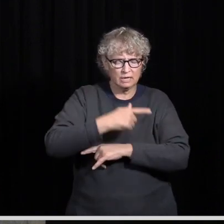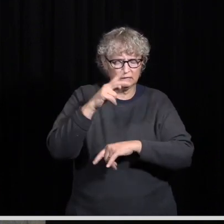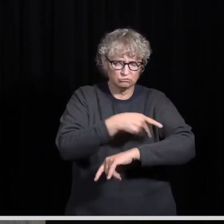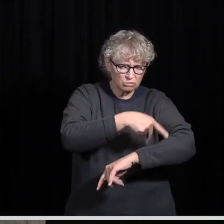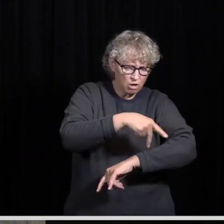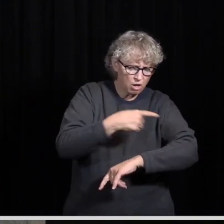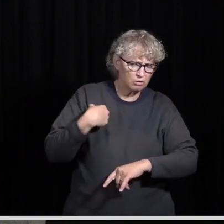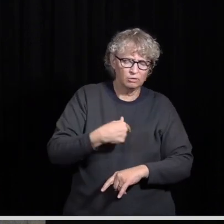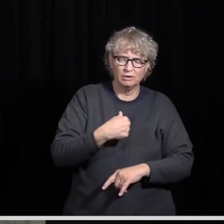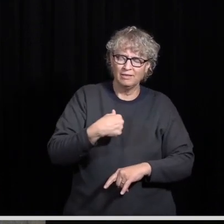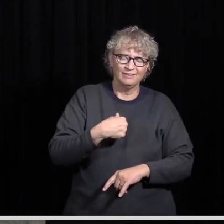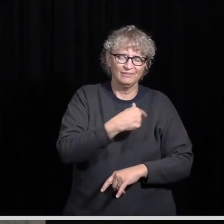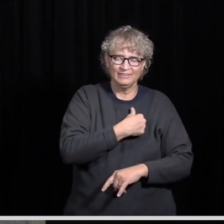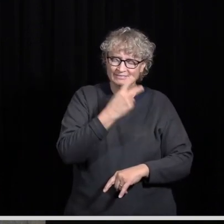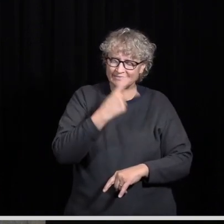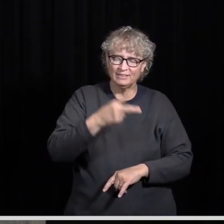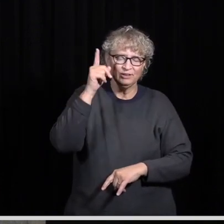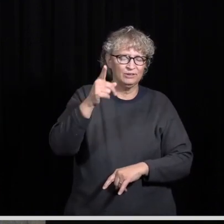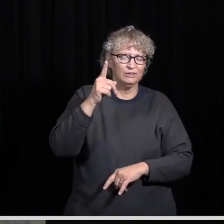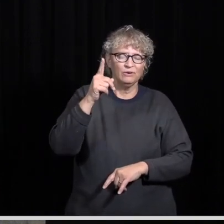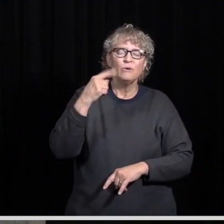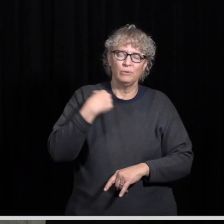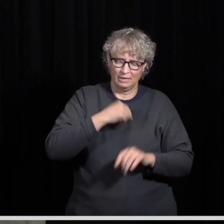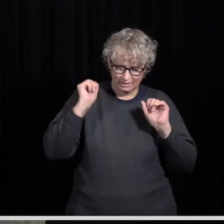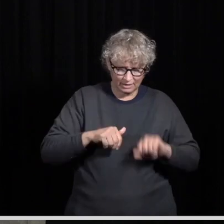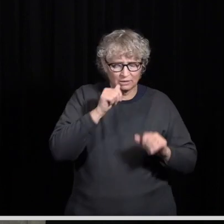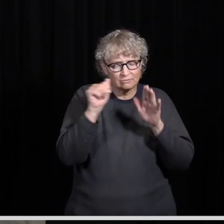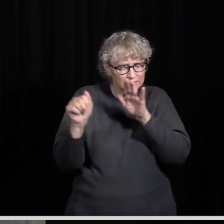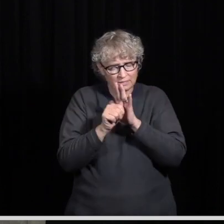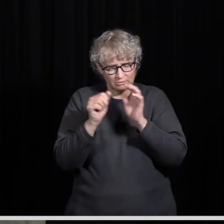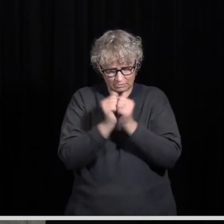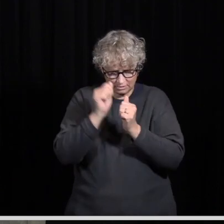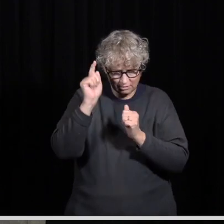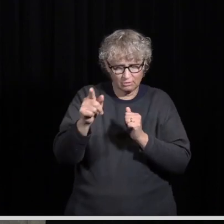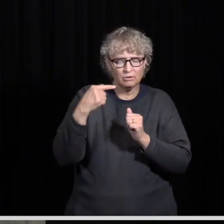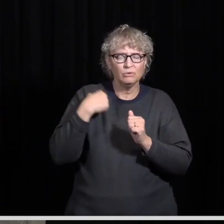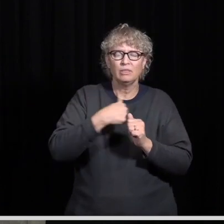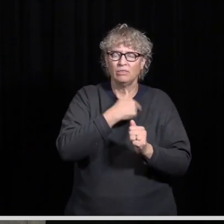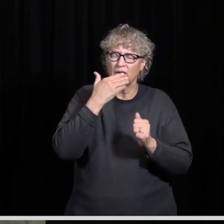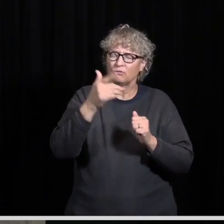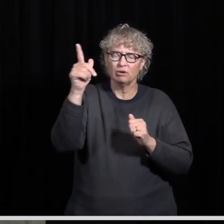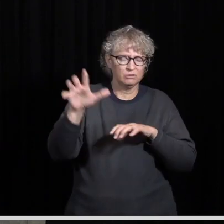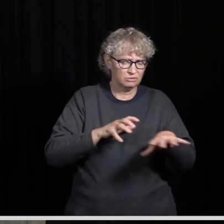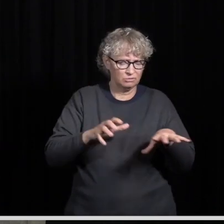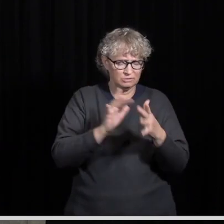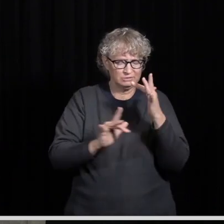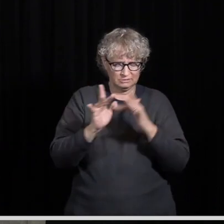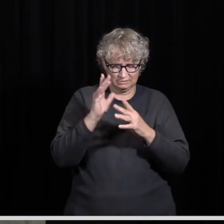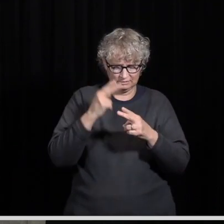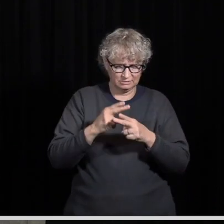us that we can take refuge in there, in you. And God, we just thank you for what you're going to do. In Jesus' name we pray. Amen.